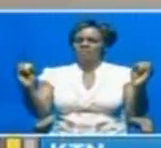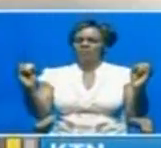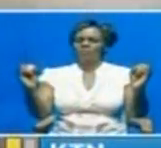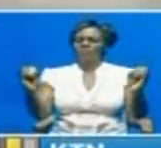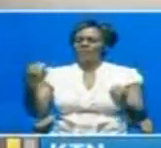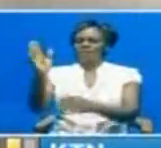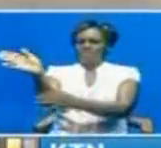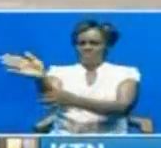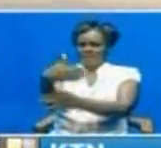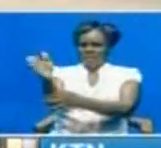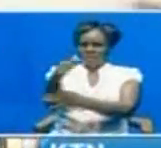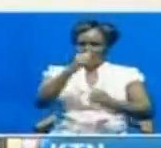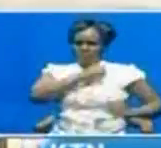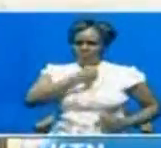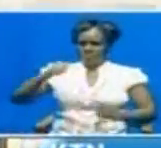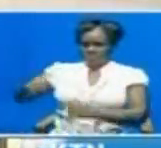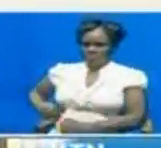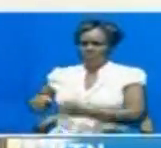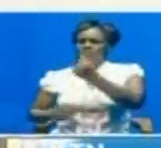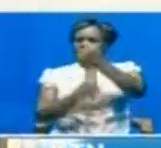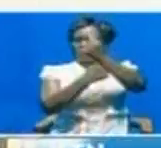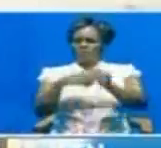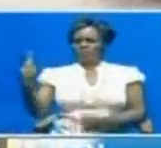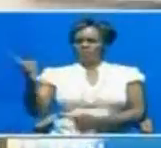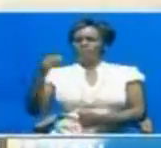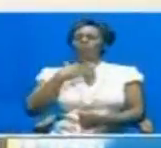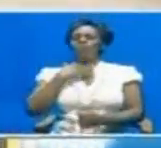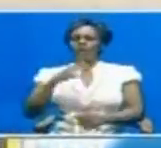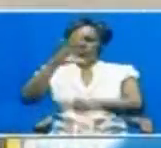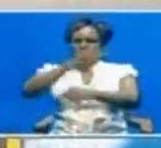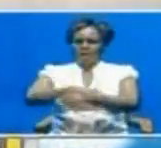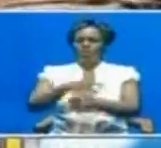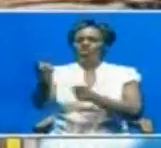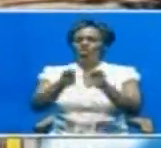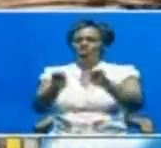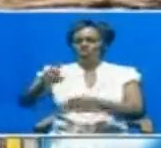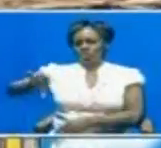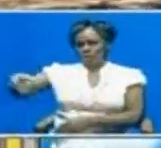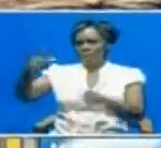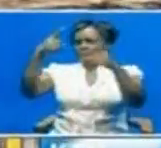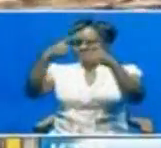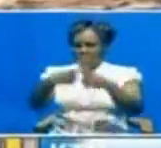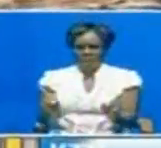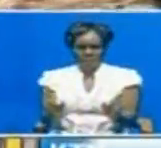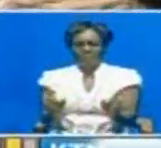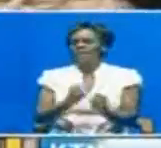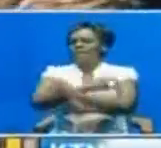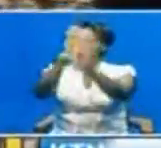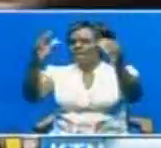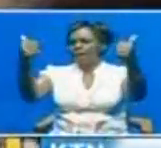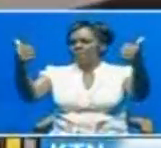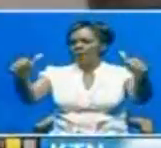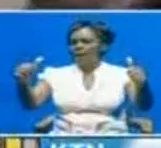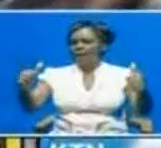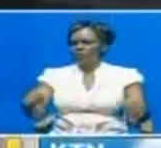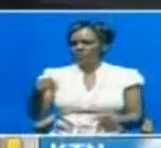And Thursday, soldiers allied to the president fought to reclaim control of the city. However, it remains unclear whether